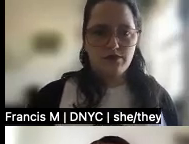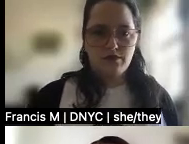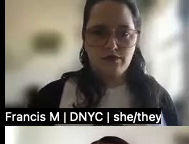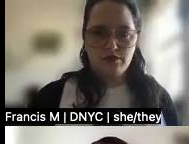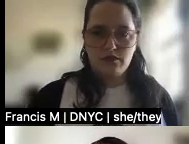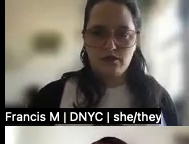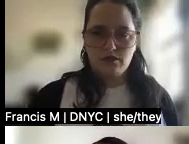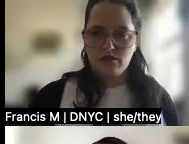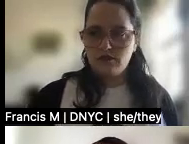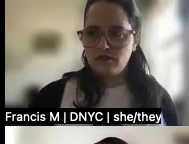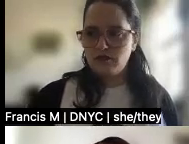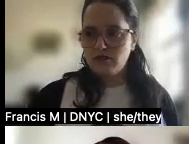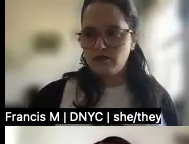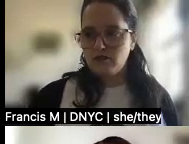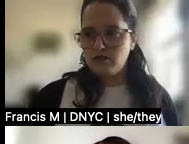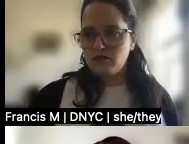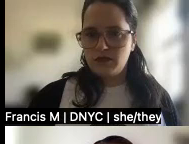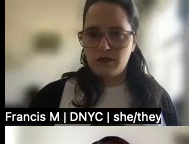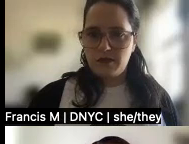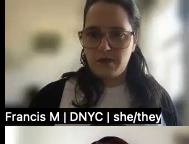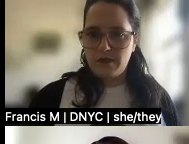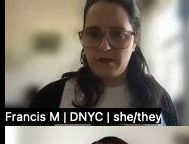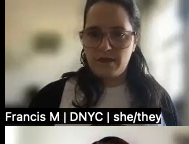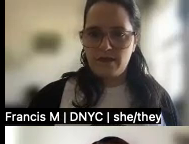groups. Dance NYC was able to provide